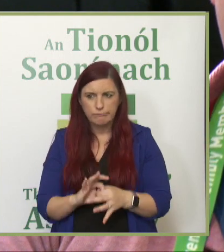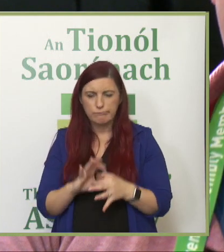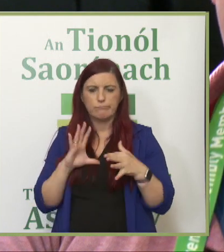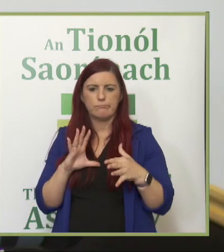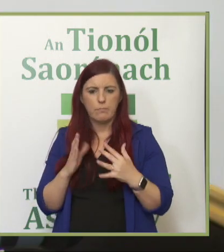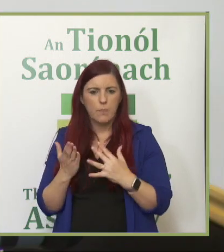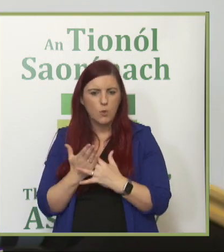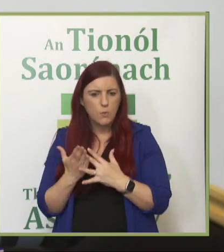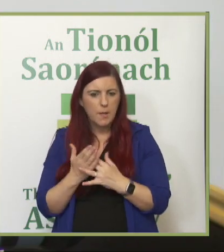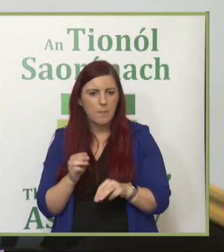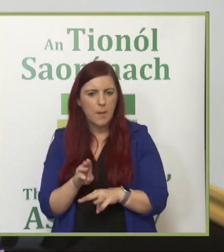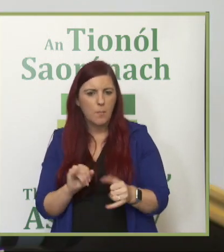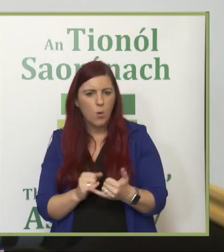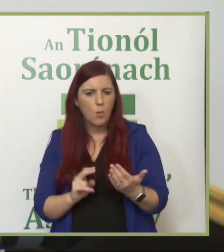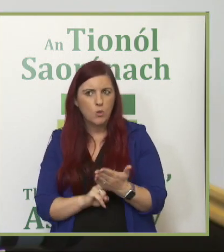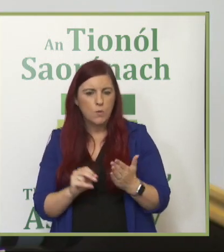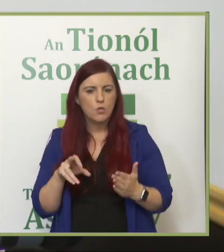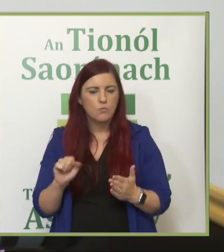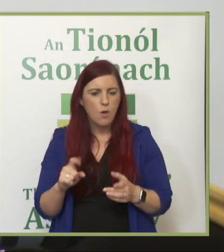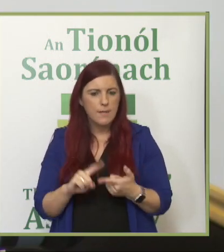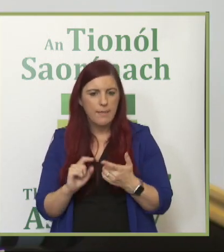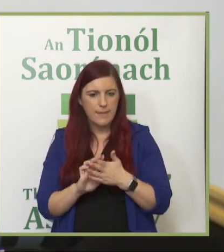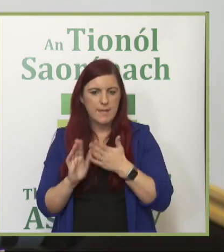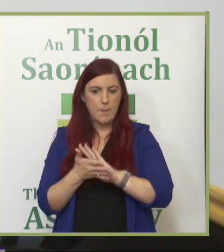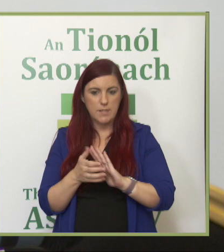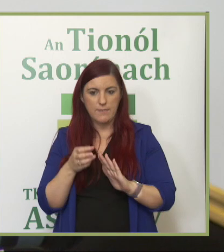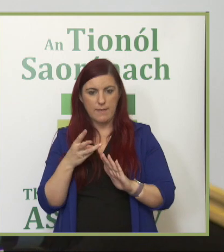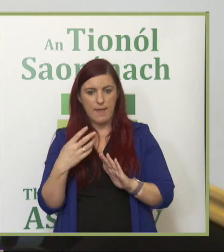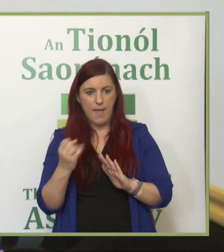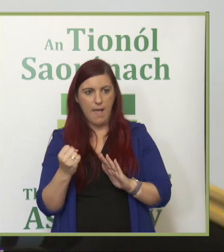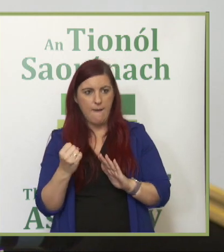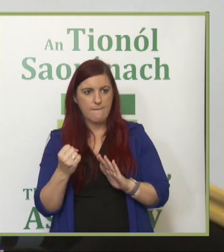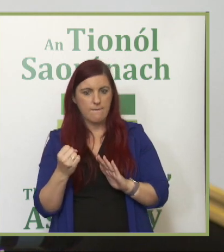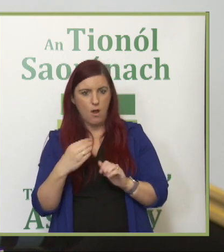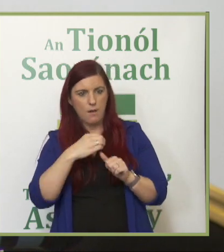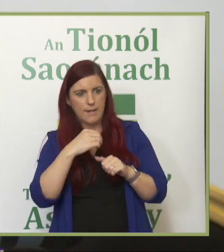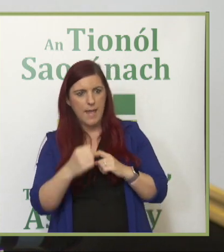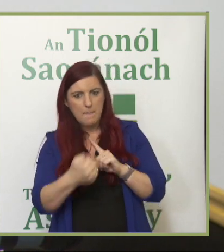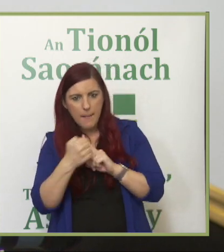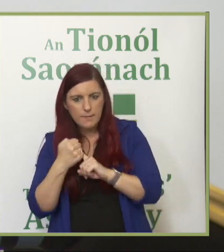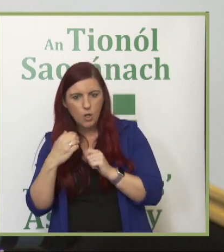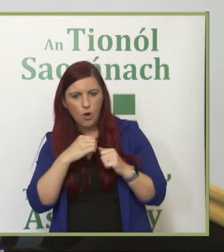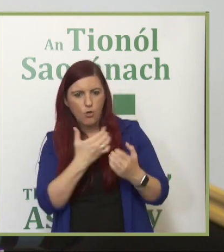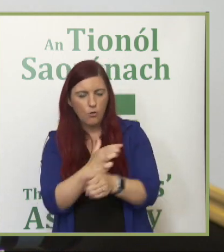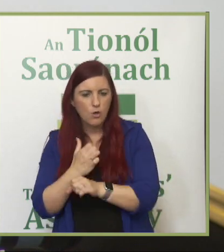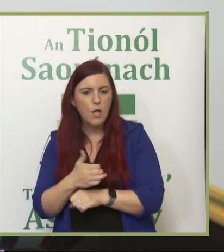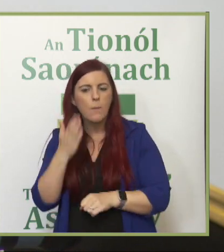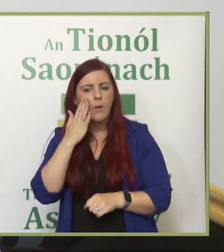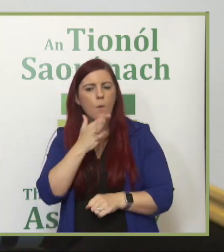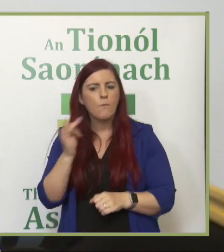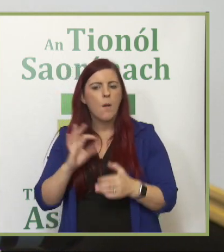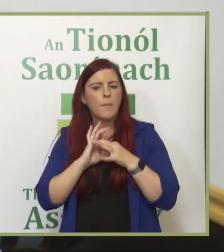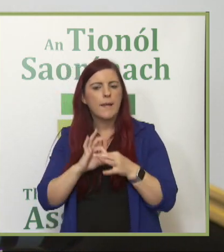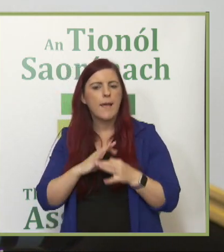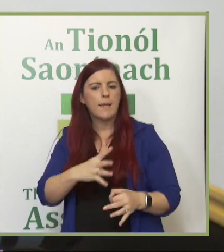between people who use drugs and the damage that does in other countries. And we know from our liaison officer that I spoke of